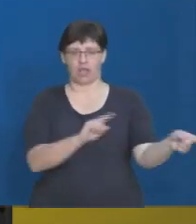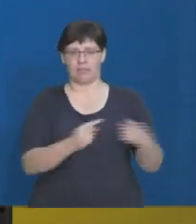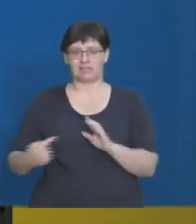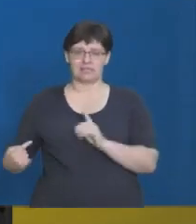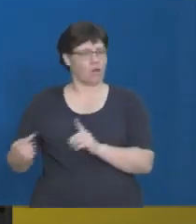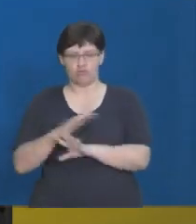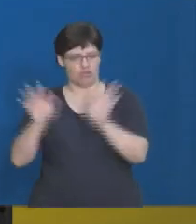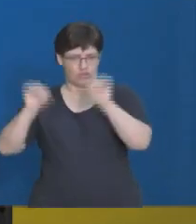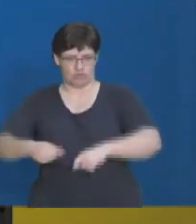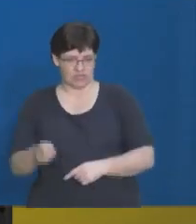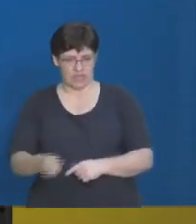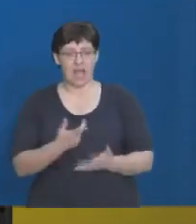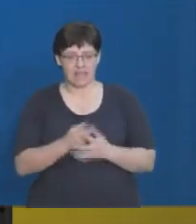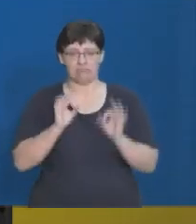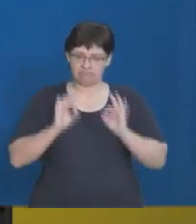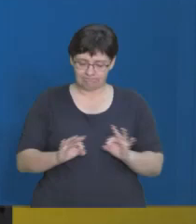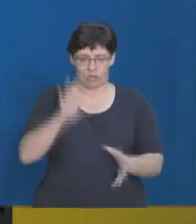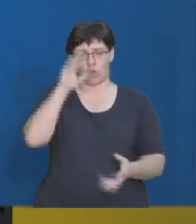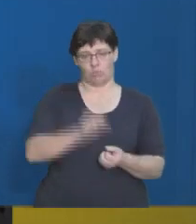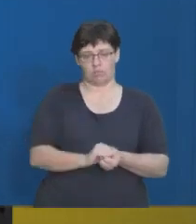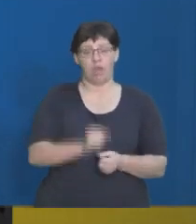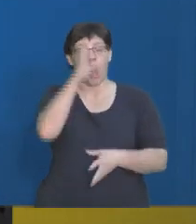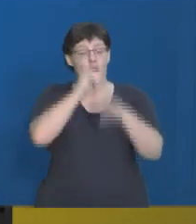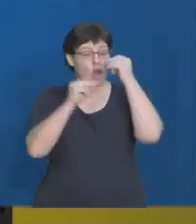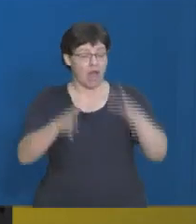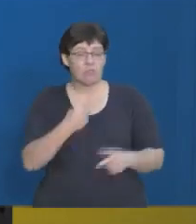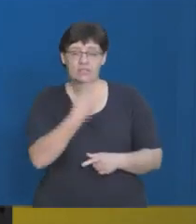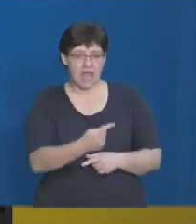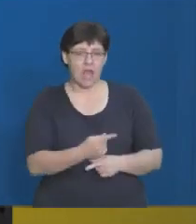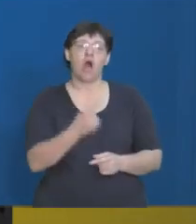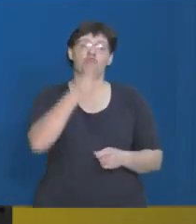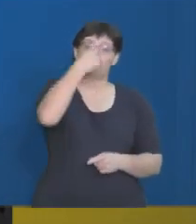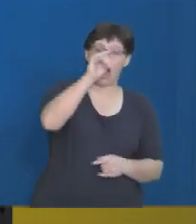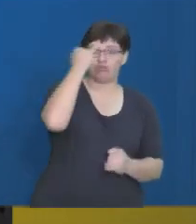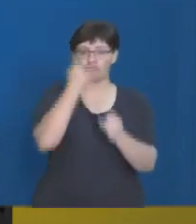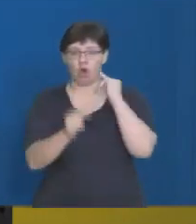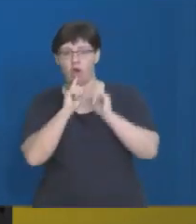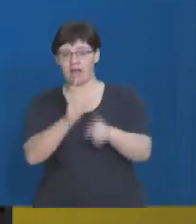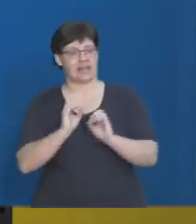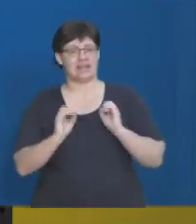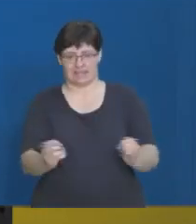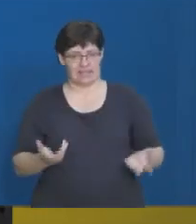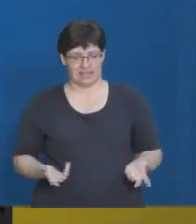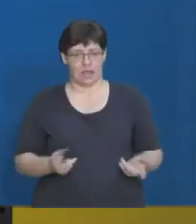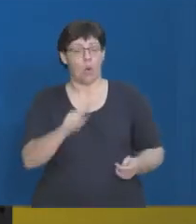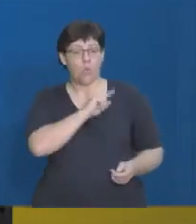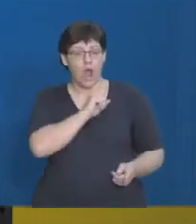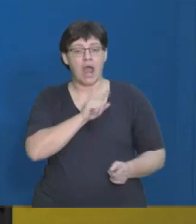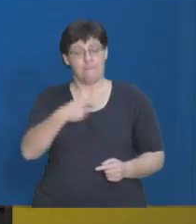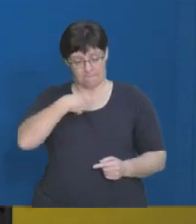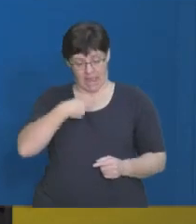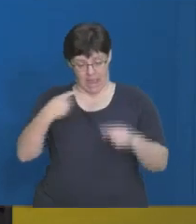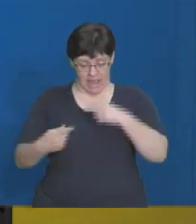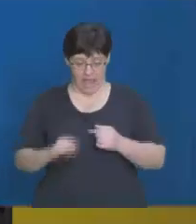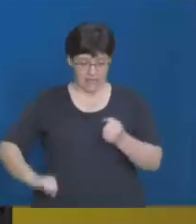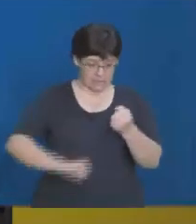an appropriate conclusion. I normally say to the learners, there is no right or wrong answer there. As long as you are able to support your